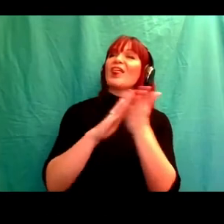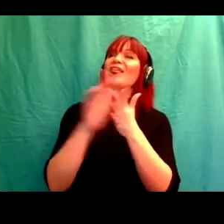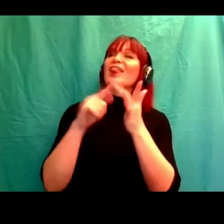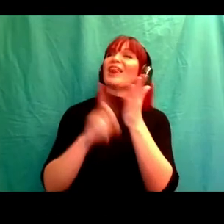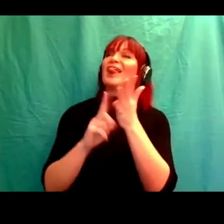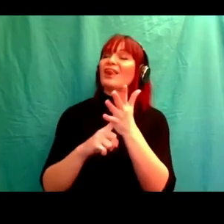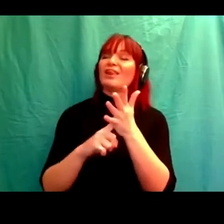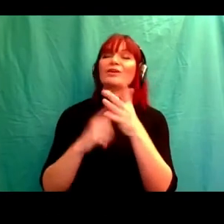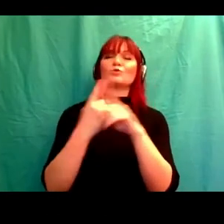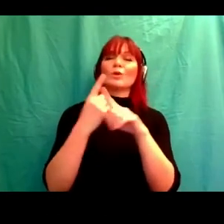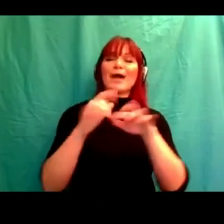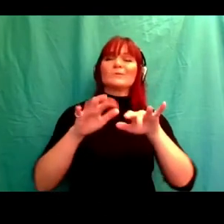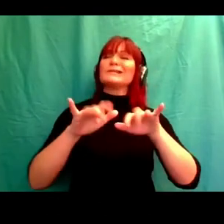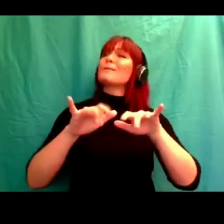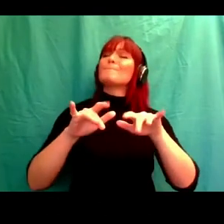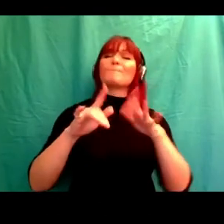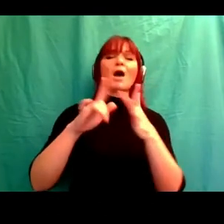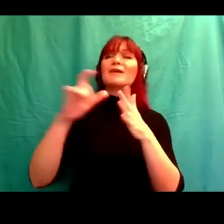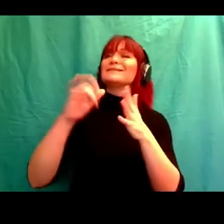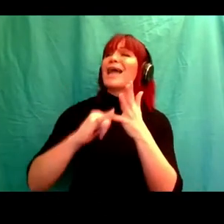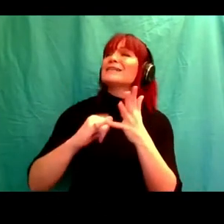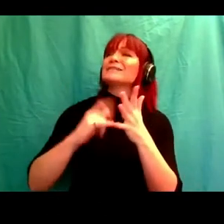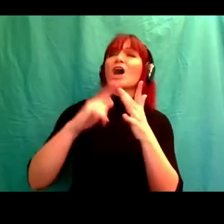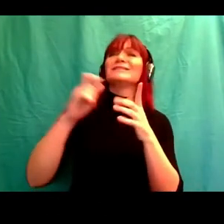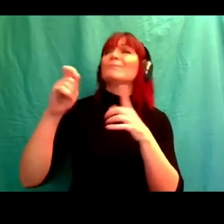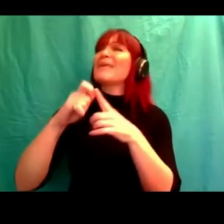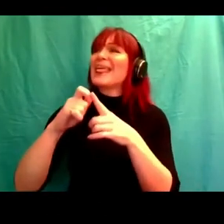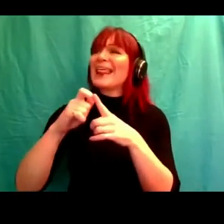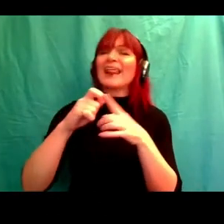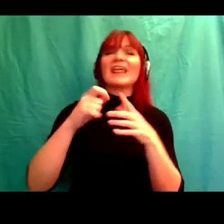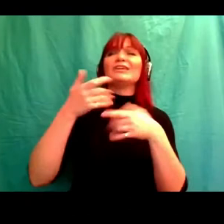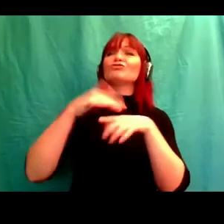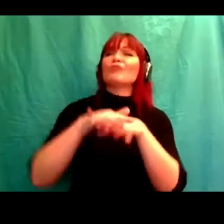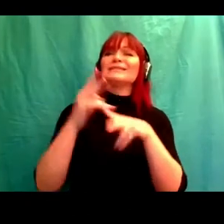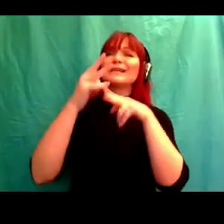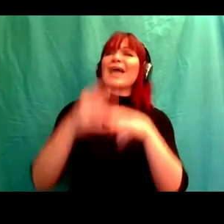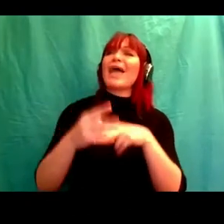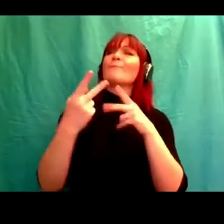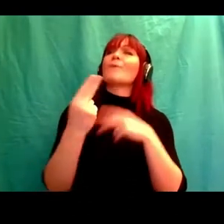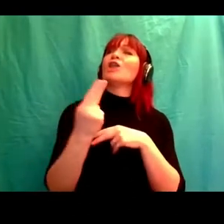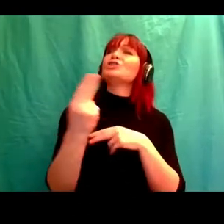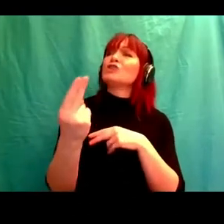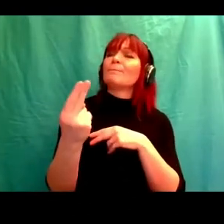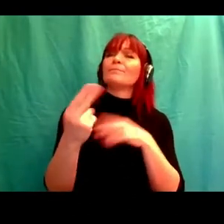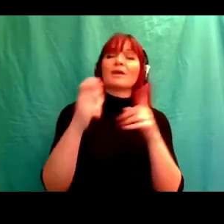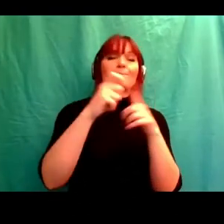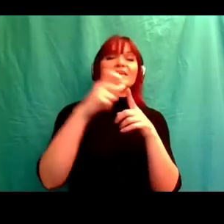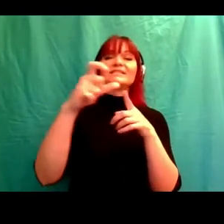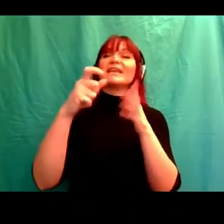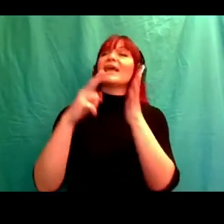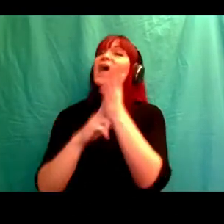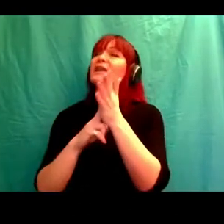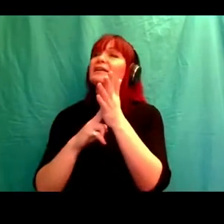ICSs, integrated care systems, ICPs, integrated care partnerships, which are at the more local place level, and PCNs, primary care networks.